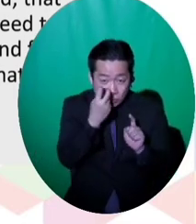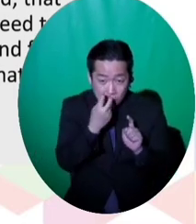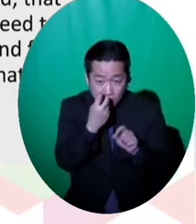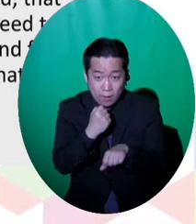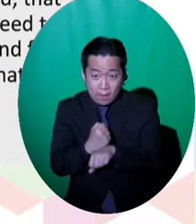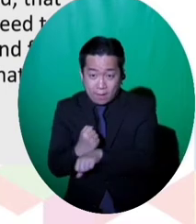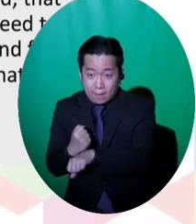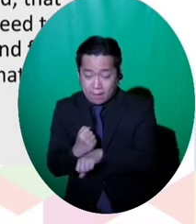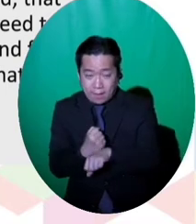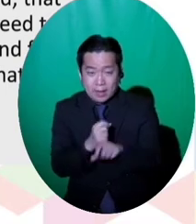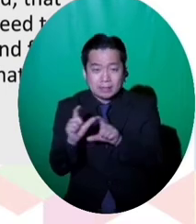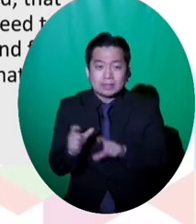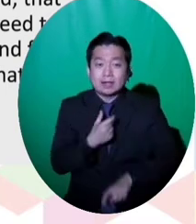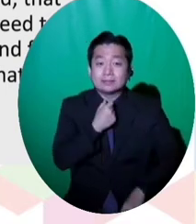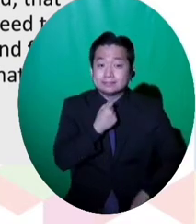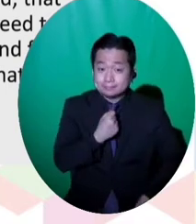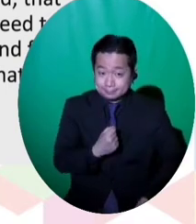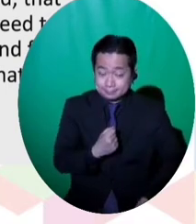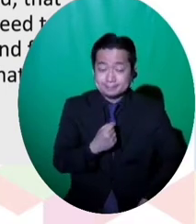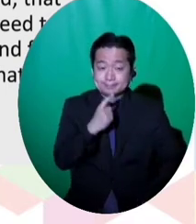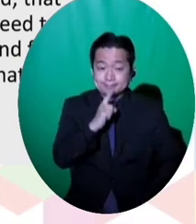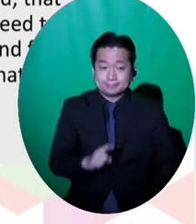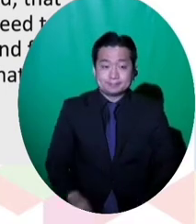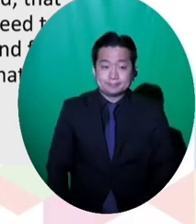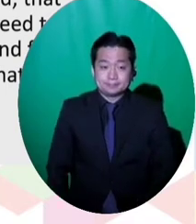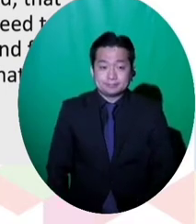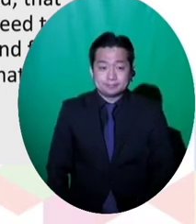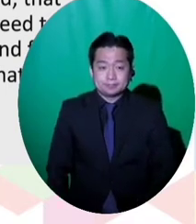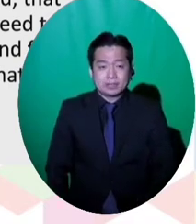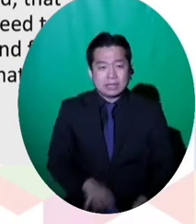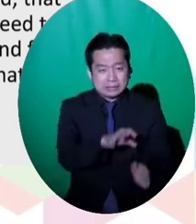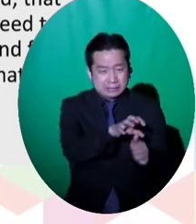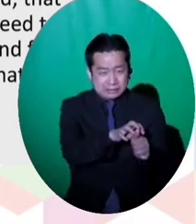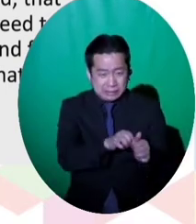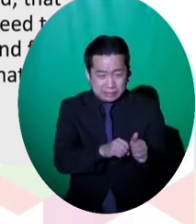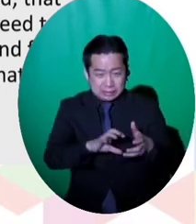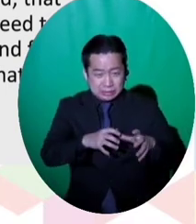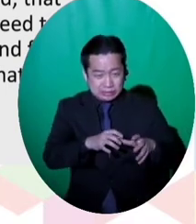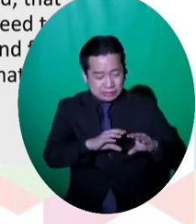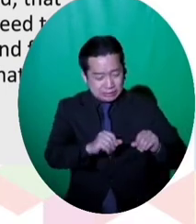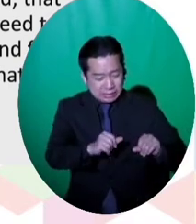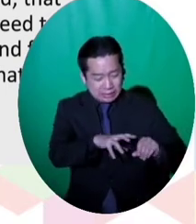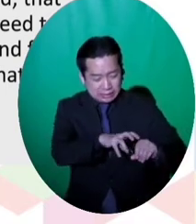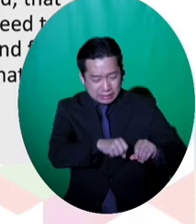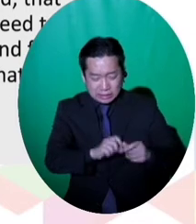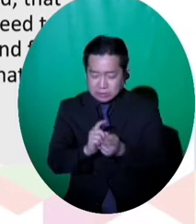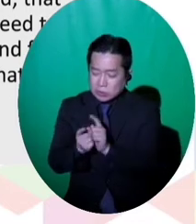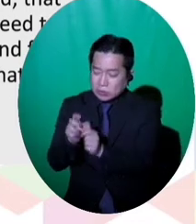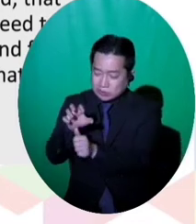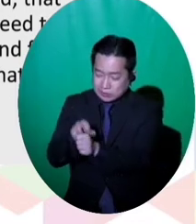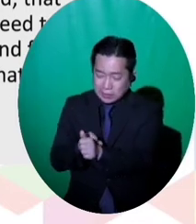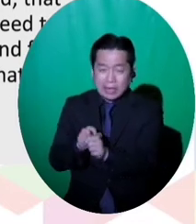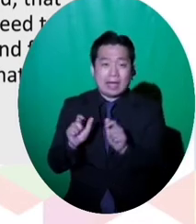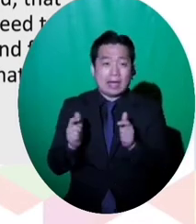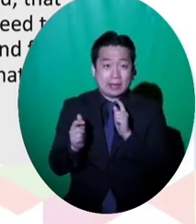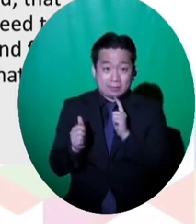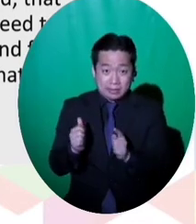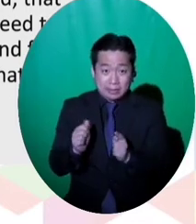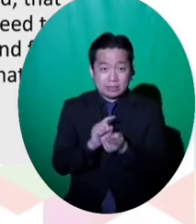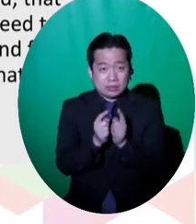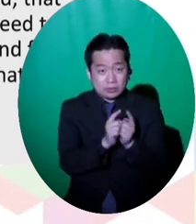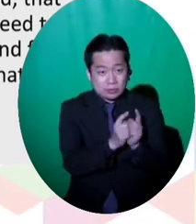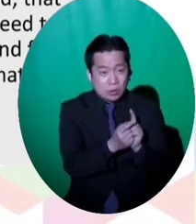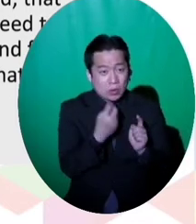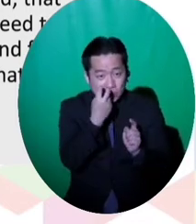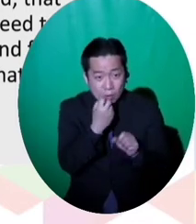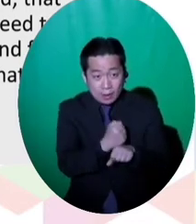on endless taking from the earth and from one another to a culture based on caretaking, the principle that when we take, we